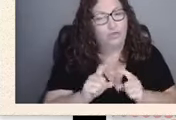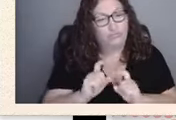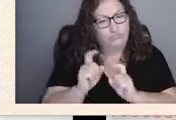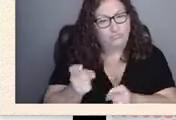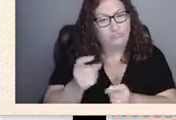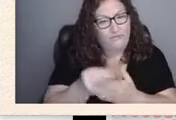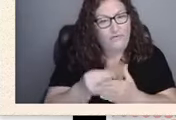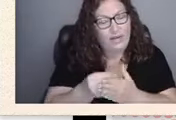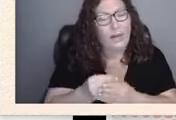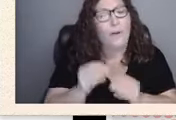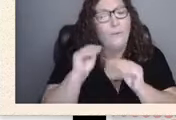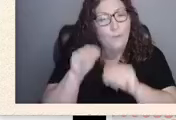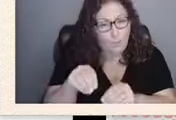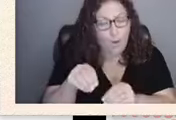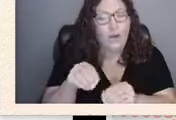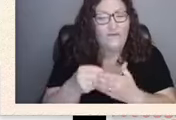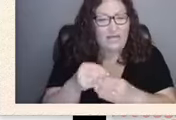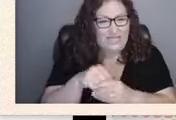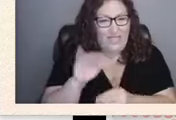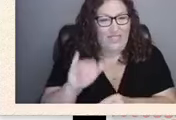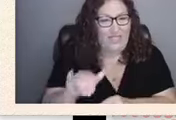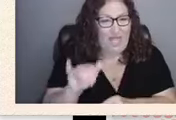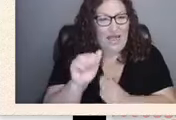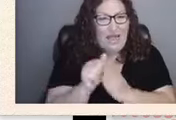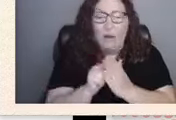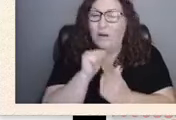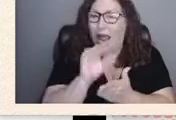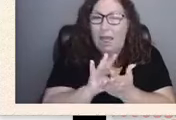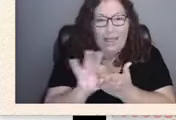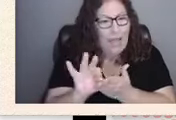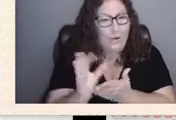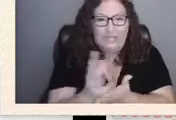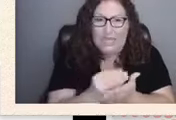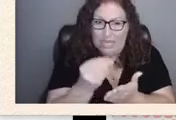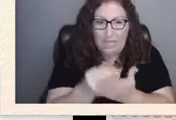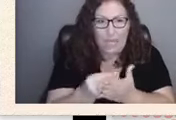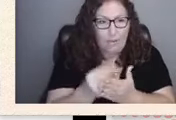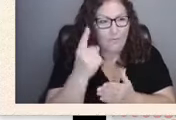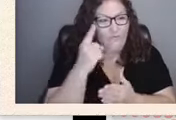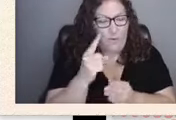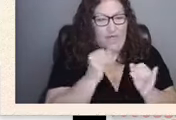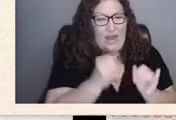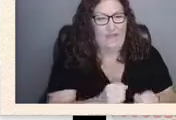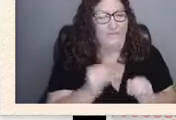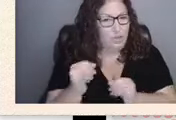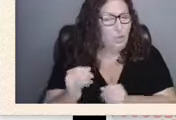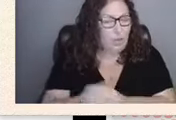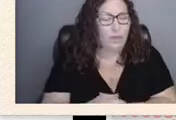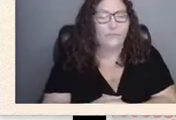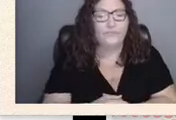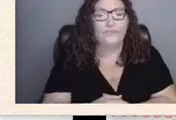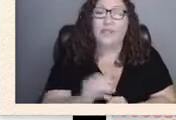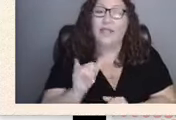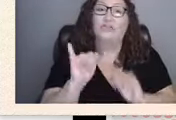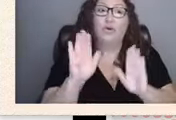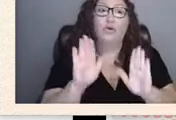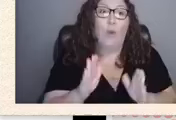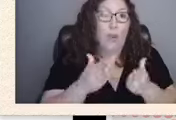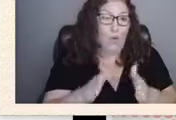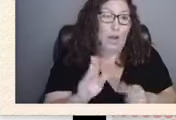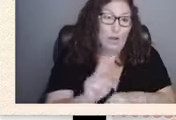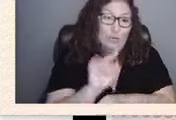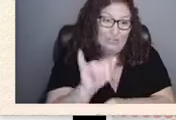funds into the ABLE account and it not count as income towards the individual. So that's a great way to utilize